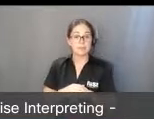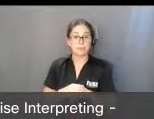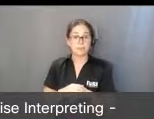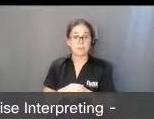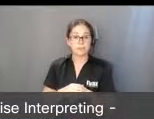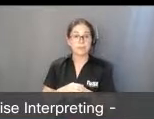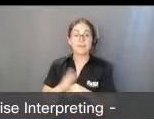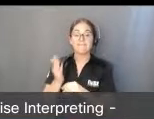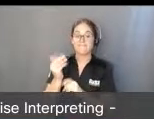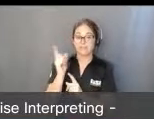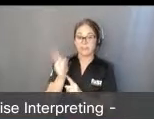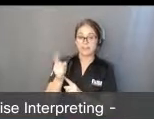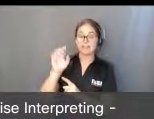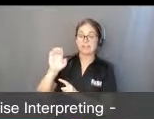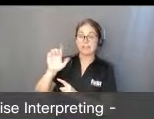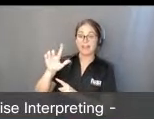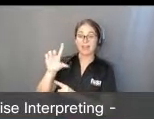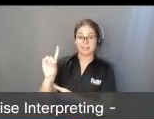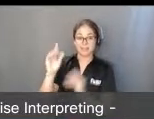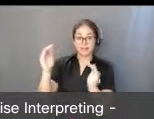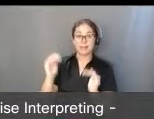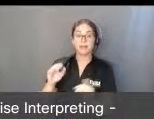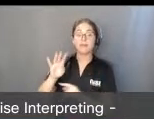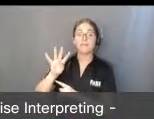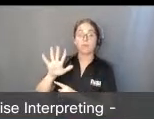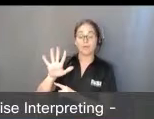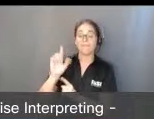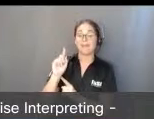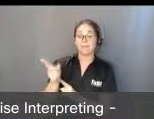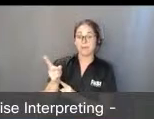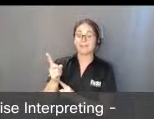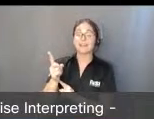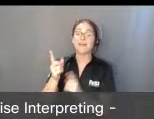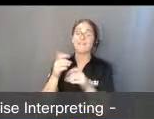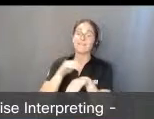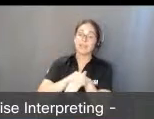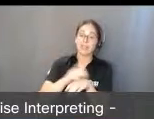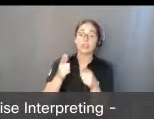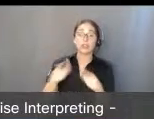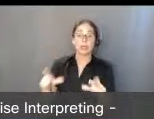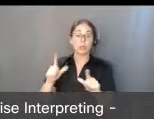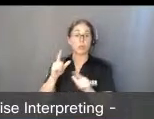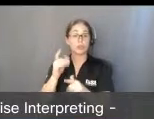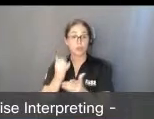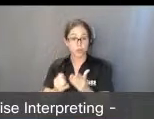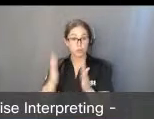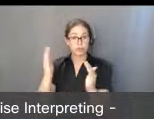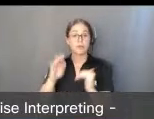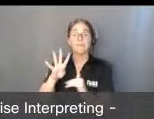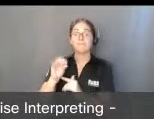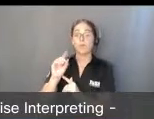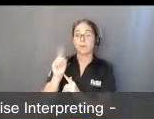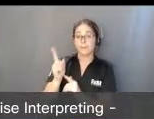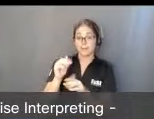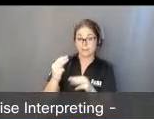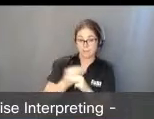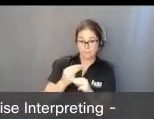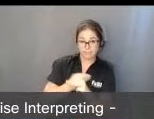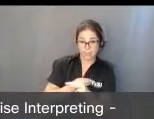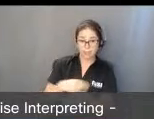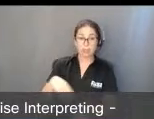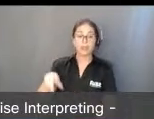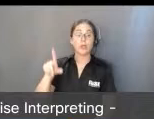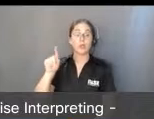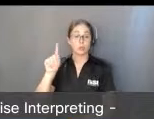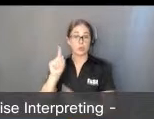enrichment, 45 minutes of English language arts, 40 minutes of math, 20 minutes of science, social studies, or art, and 25 minutes to provide